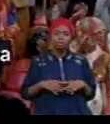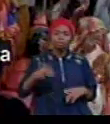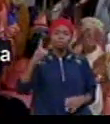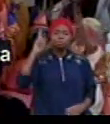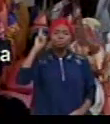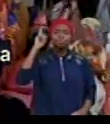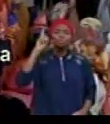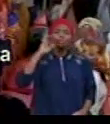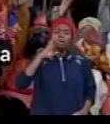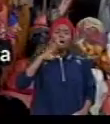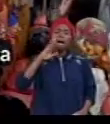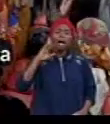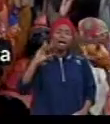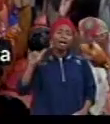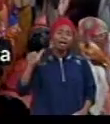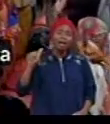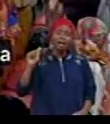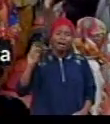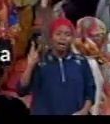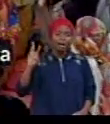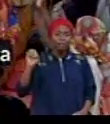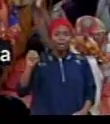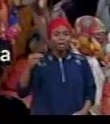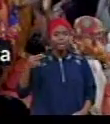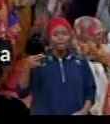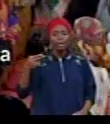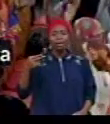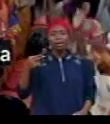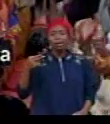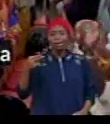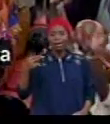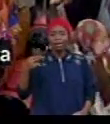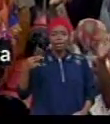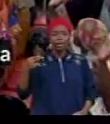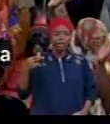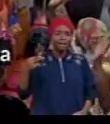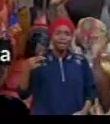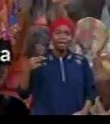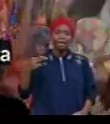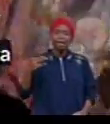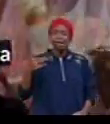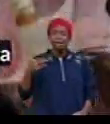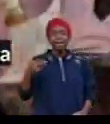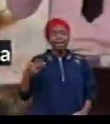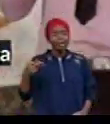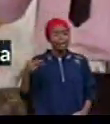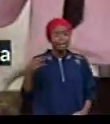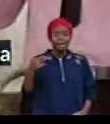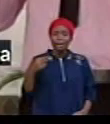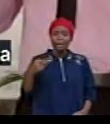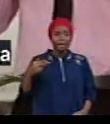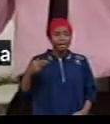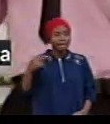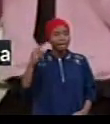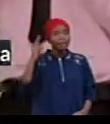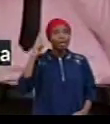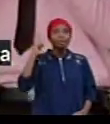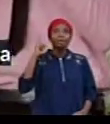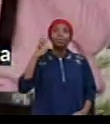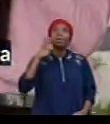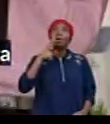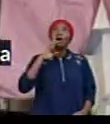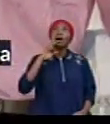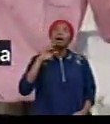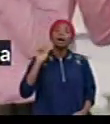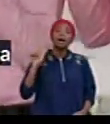you are. Oh! We magnify your name. We worship you. We